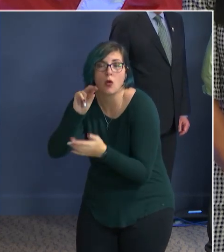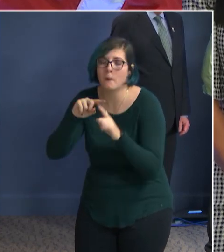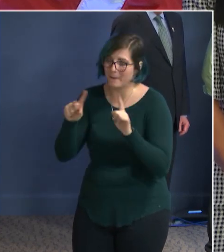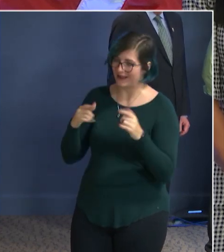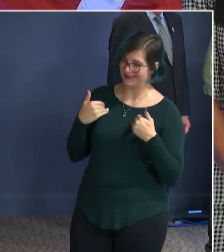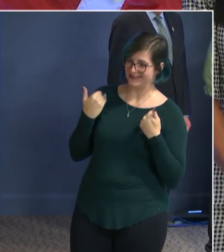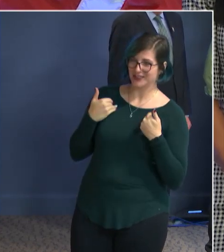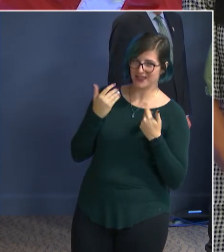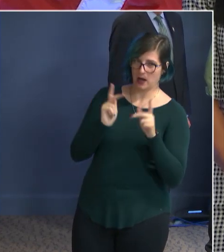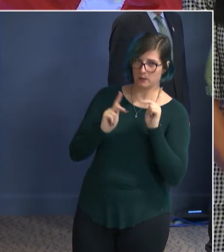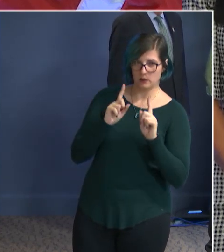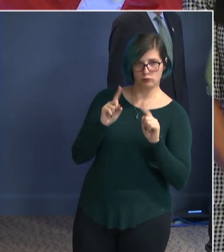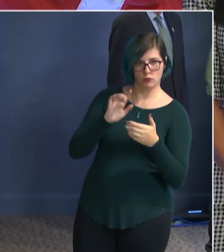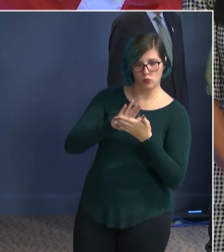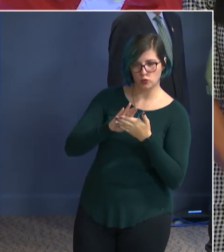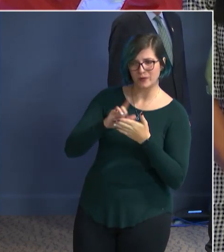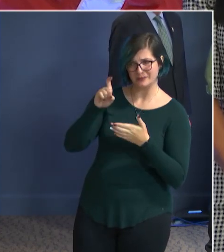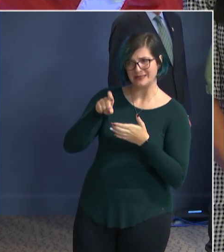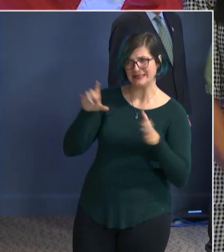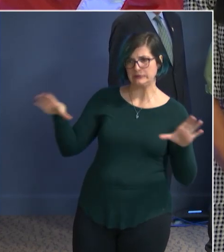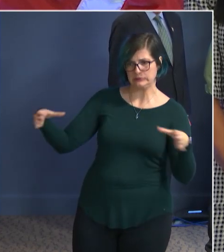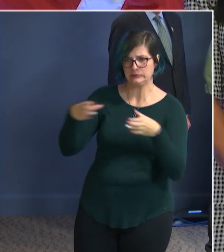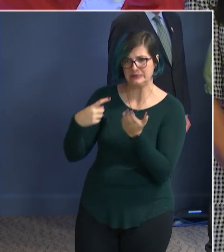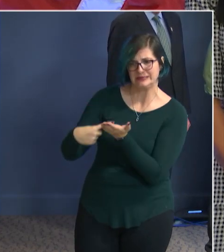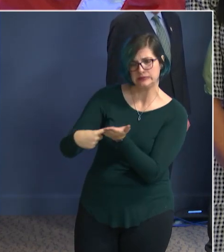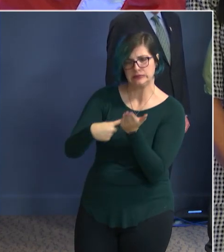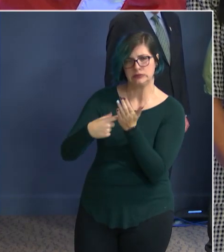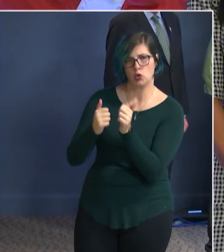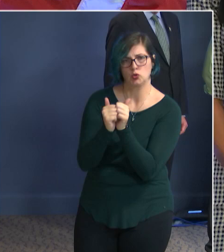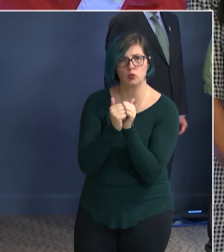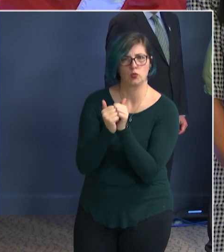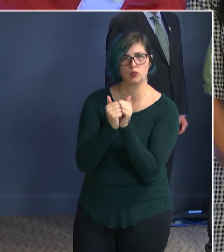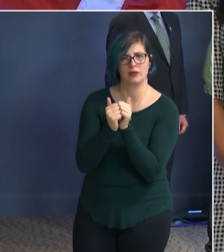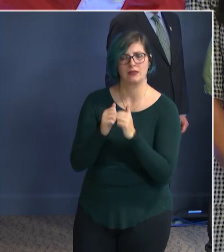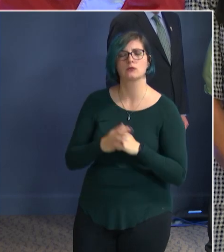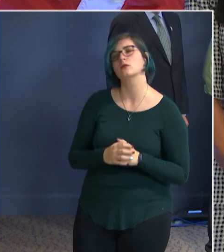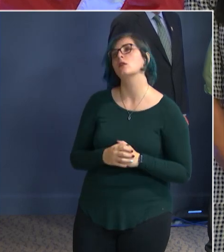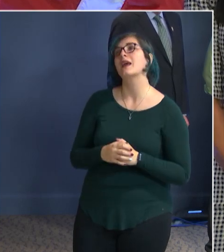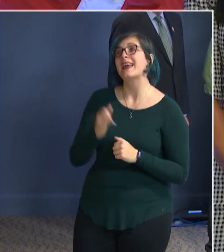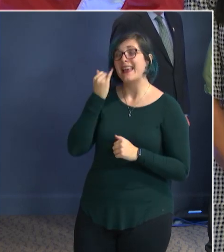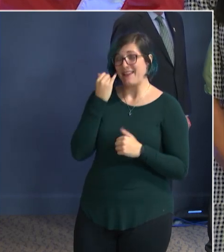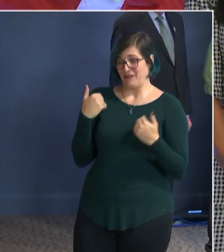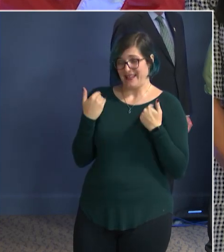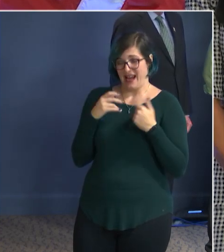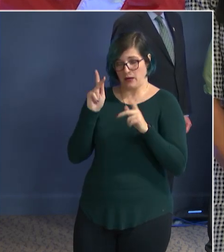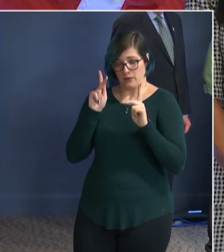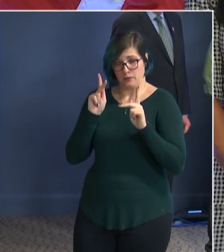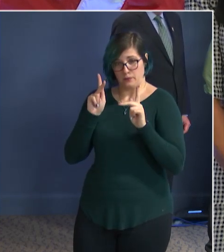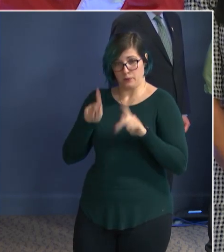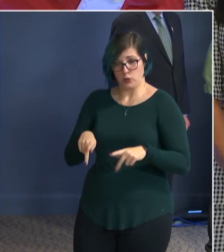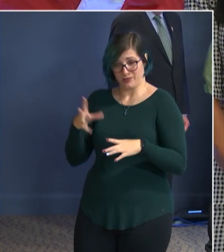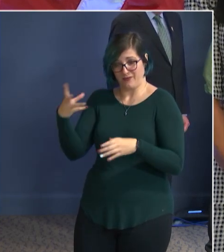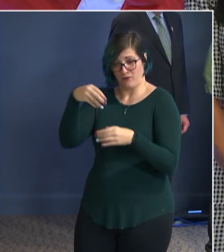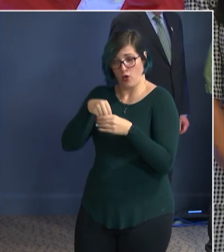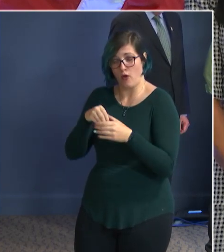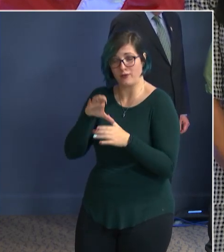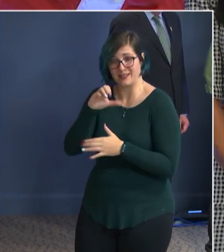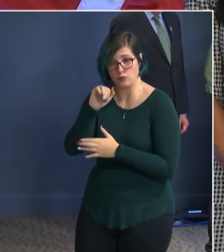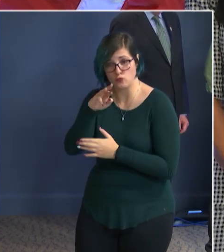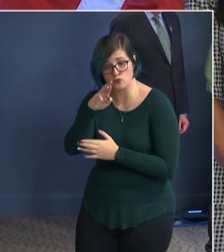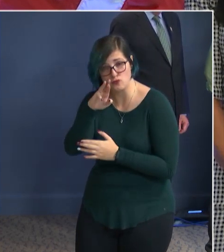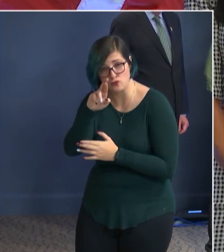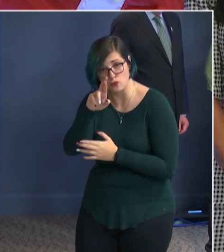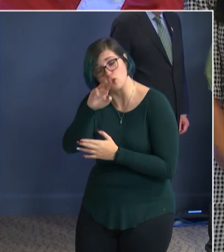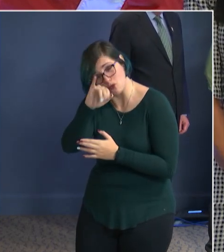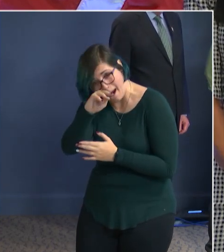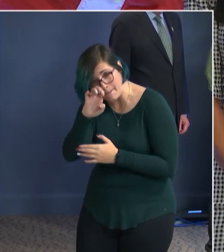I also, anytime we have a young person involved in a crime, whether it's at school or not, which it